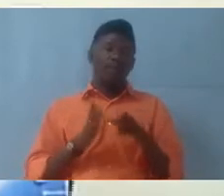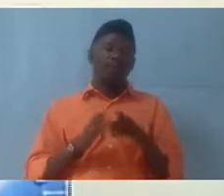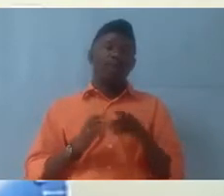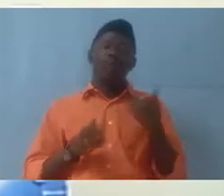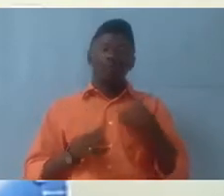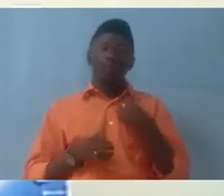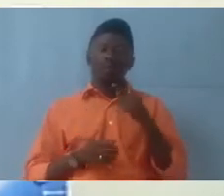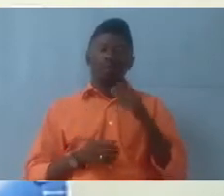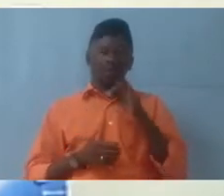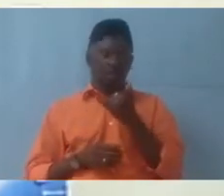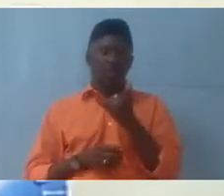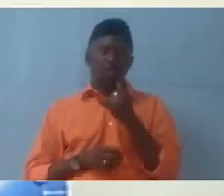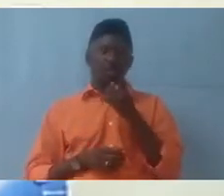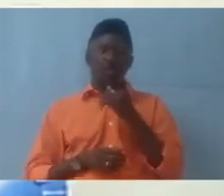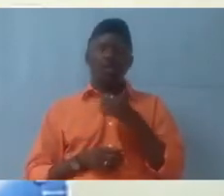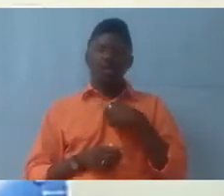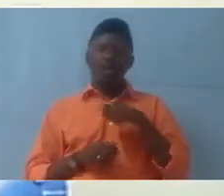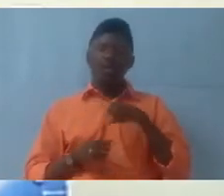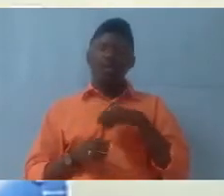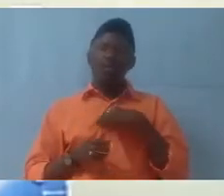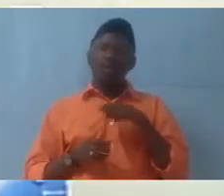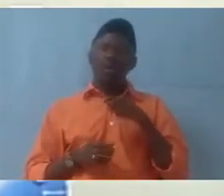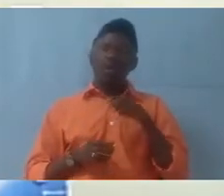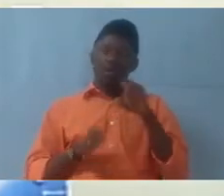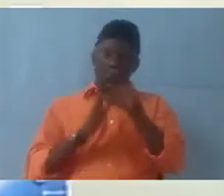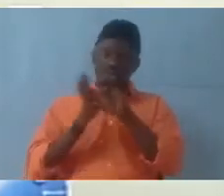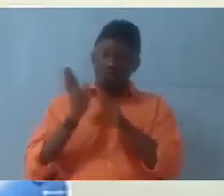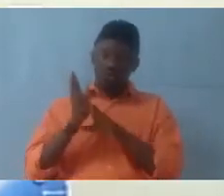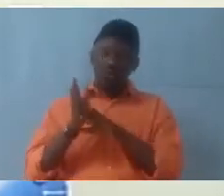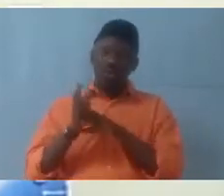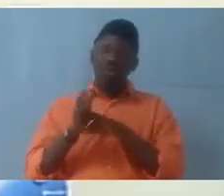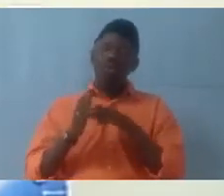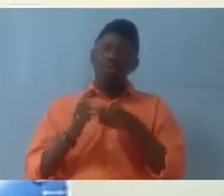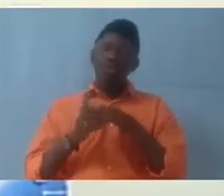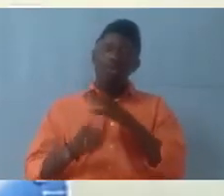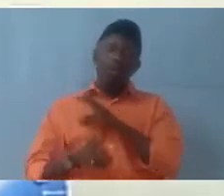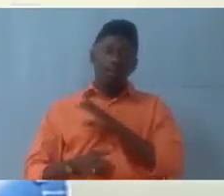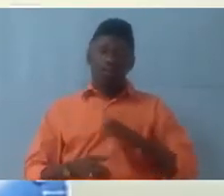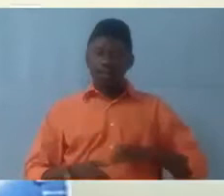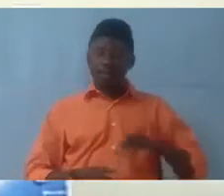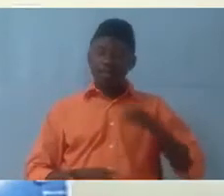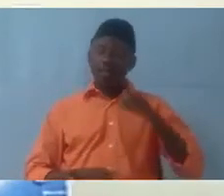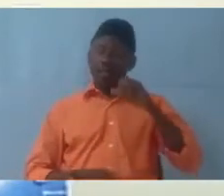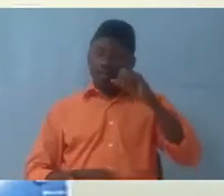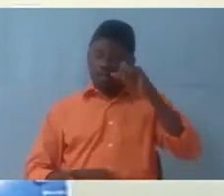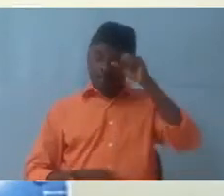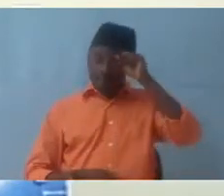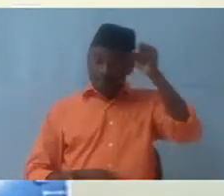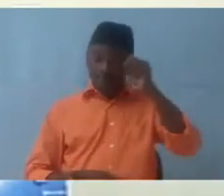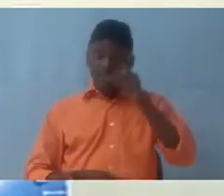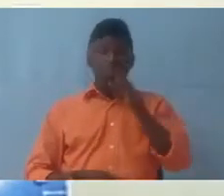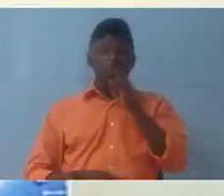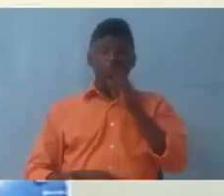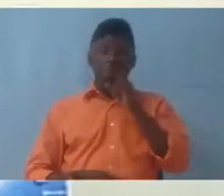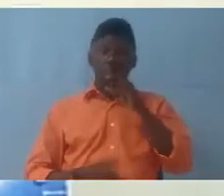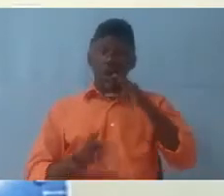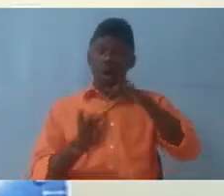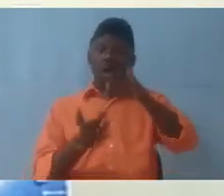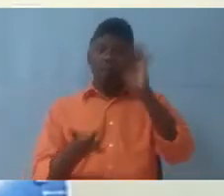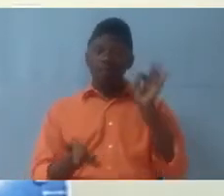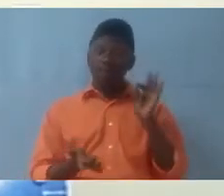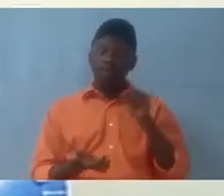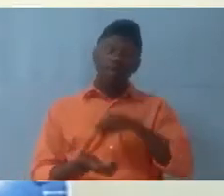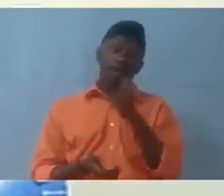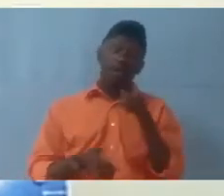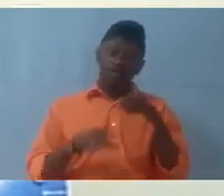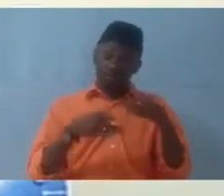as per our current constitution is the president who hires and fires the CJ, even though there are procedures laid down for it. Naam sa amna ay satta yo xamne